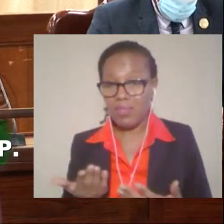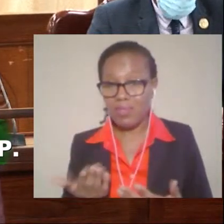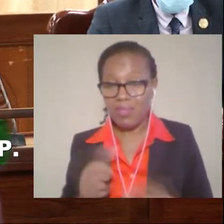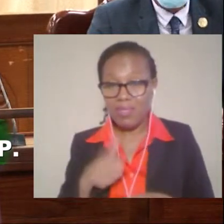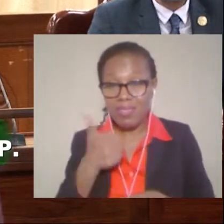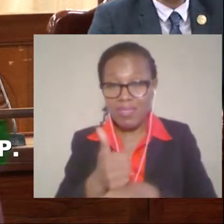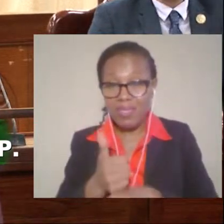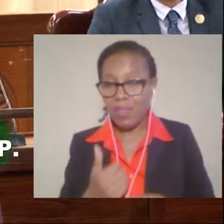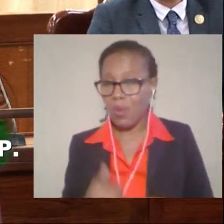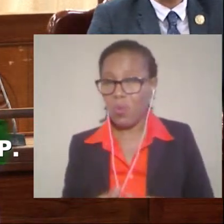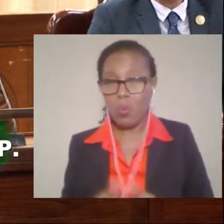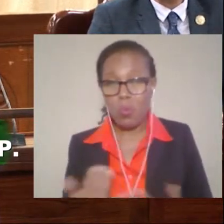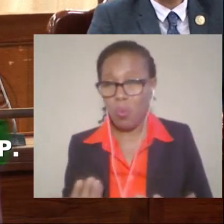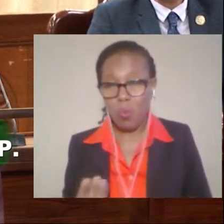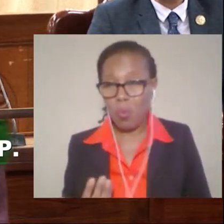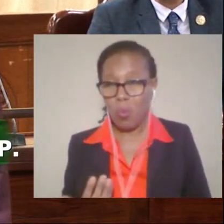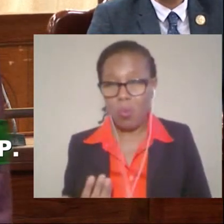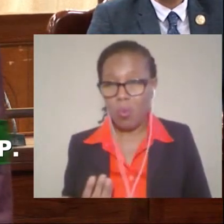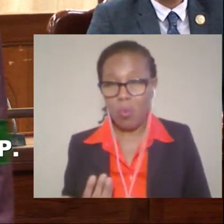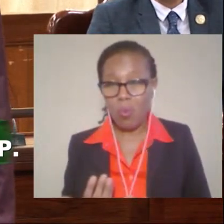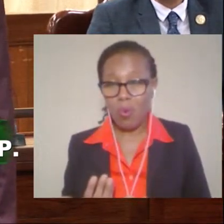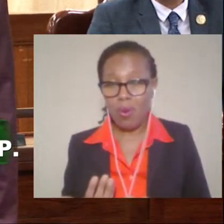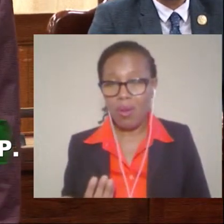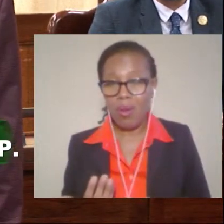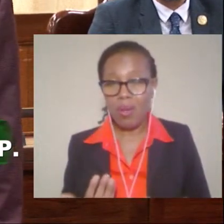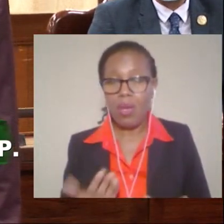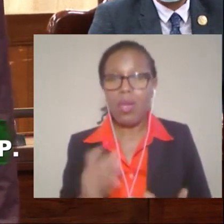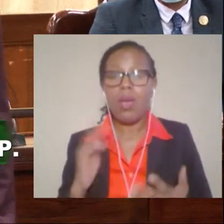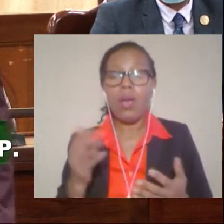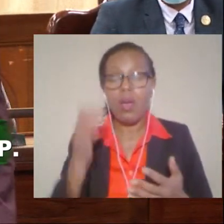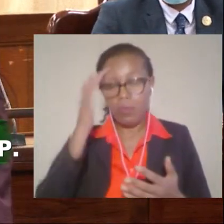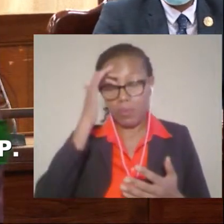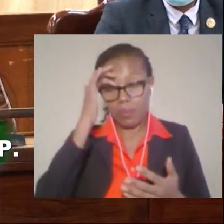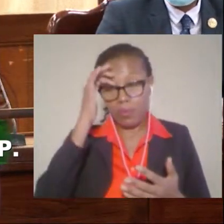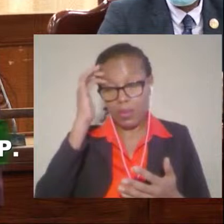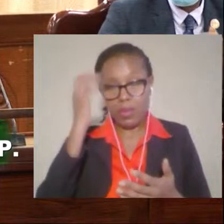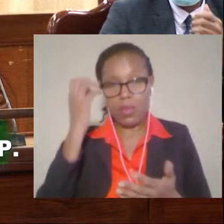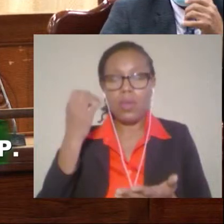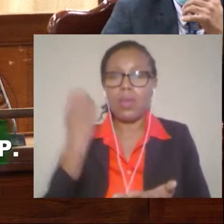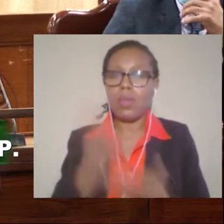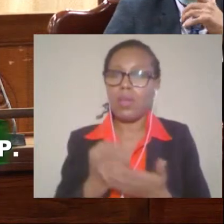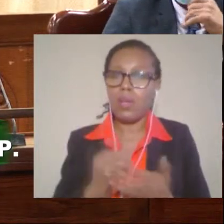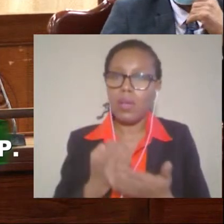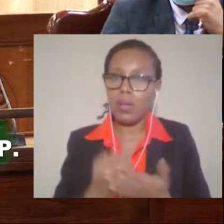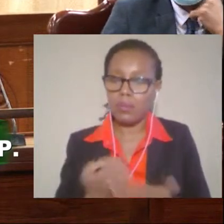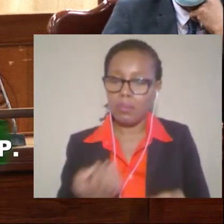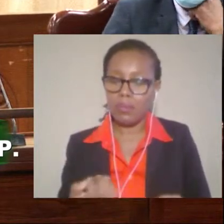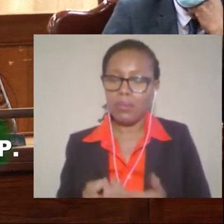economy that has thrown up jobs which conduce to what I call